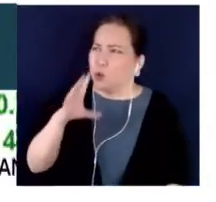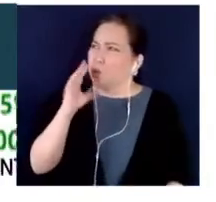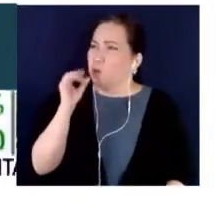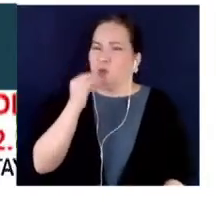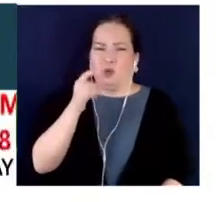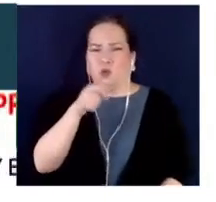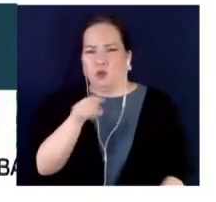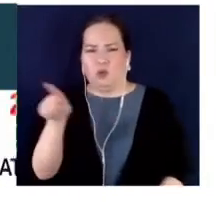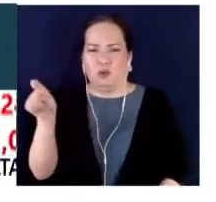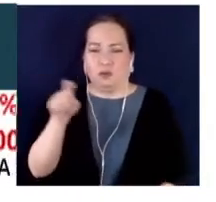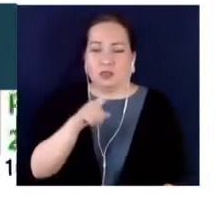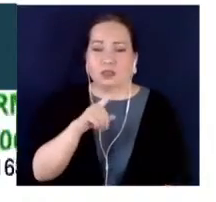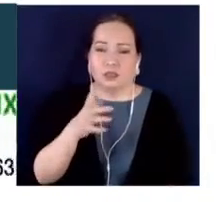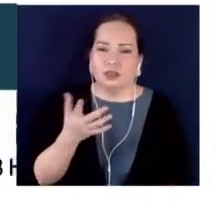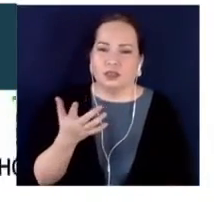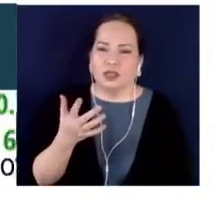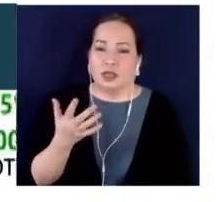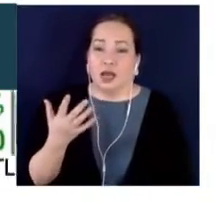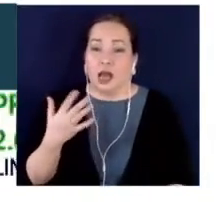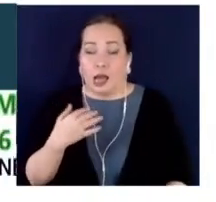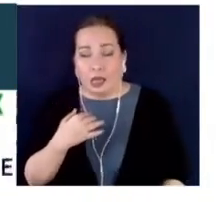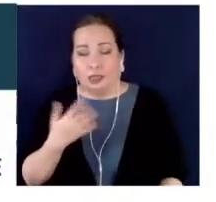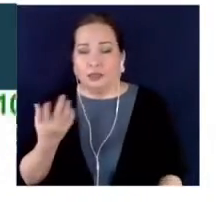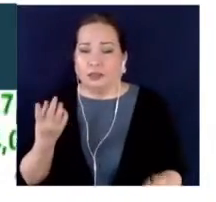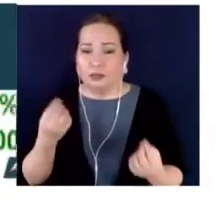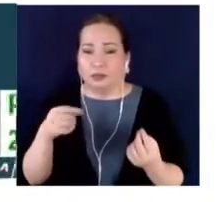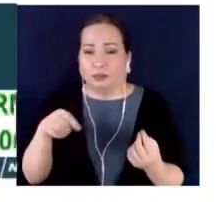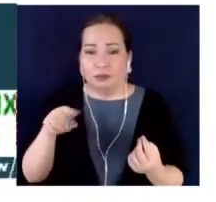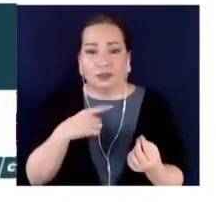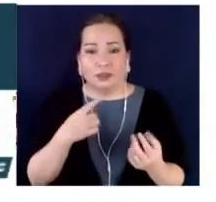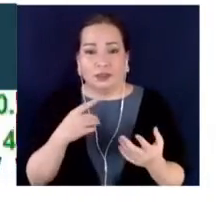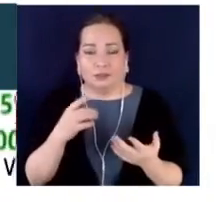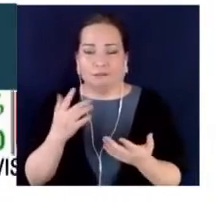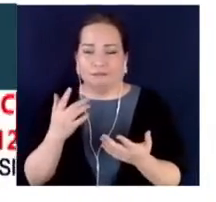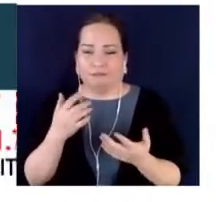there. And so that's why we are requesting that